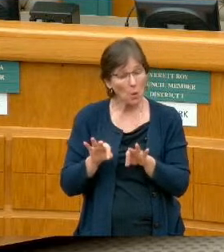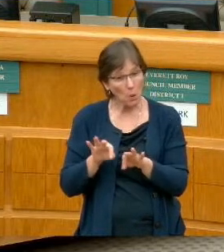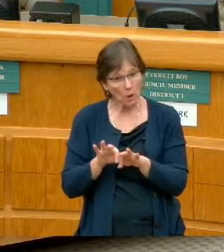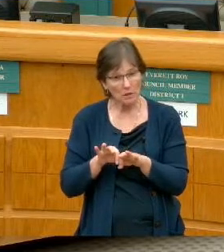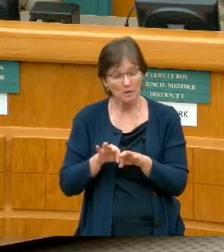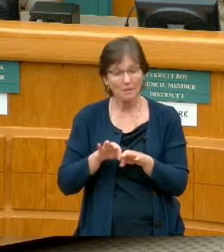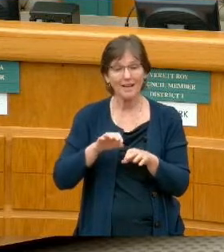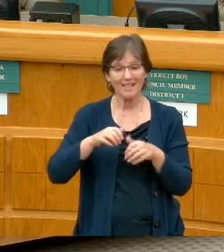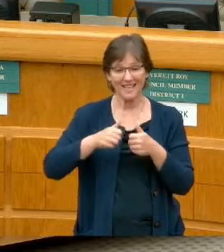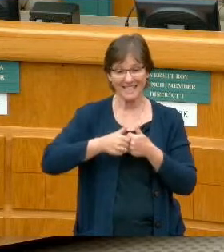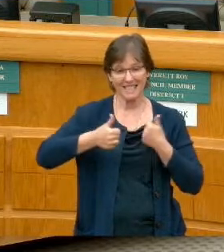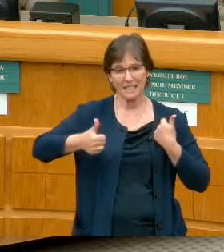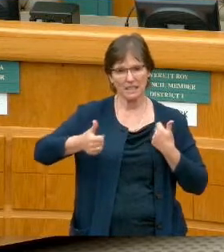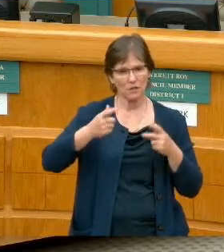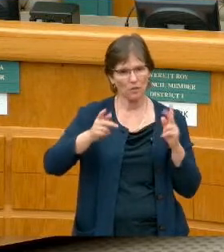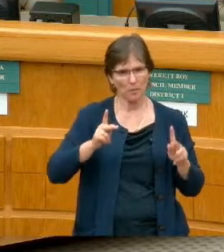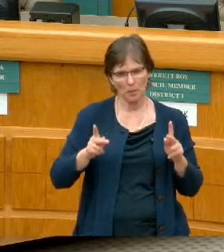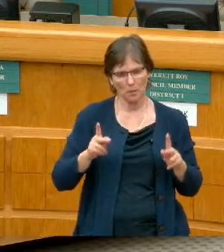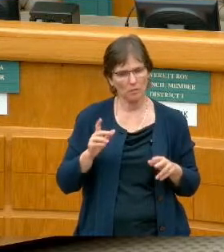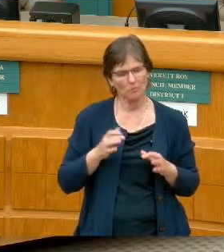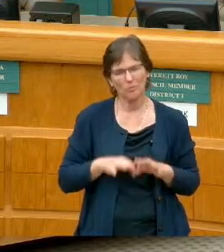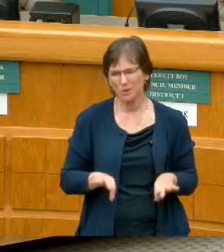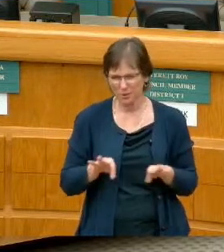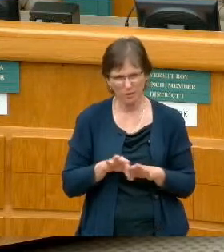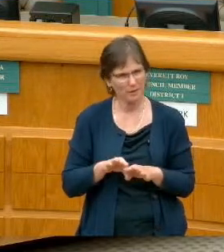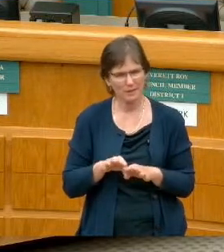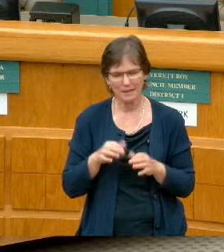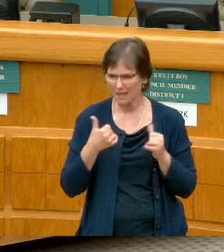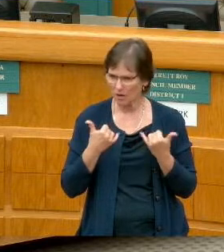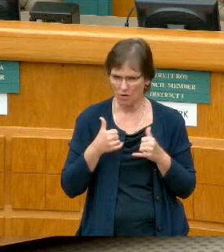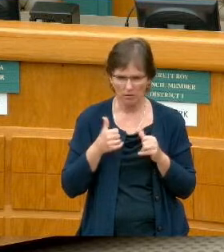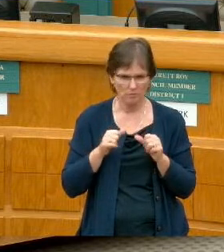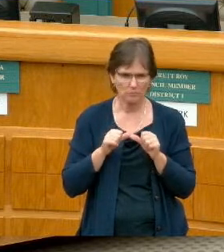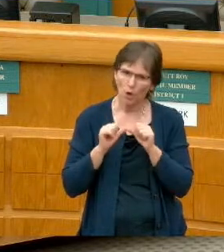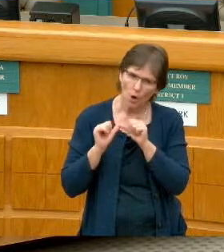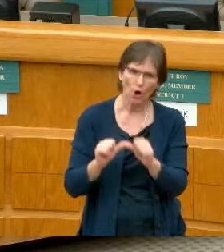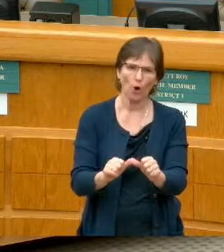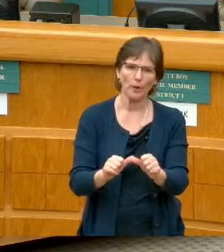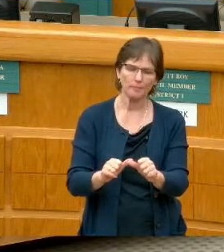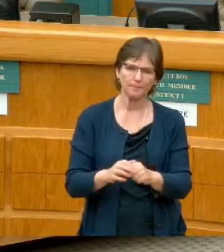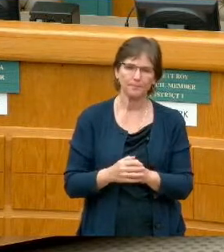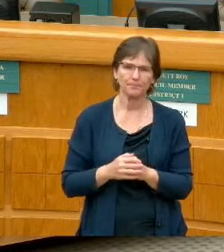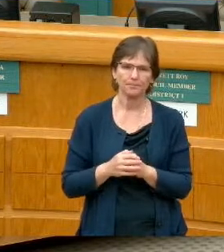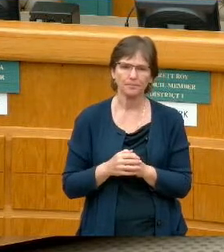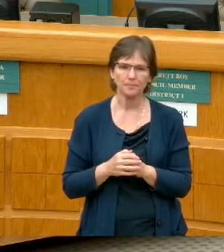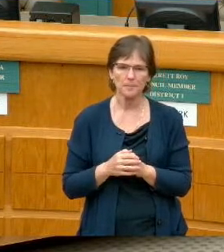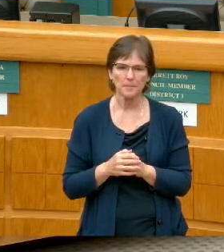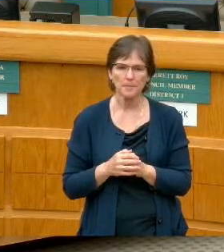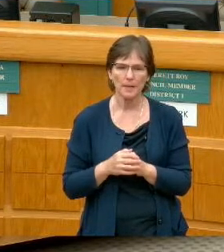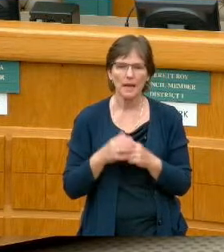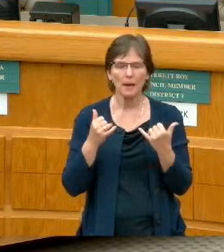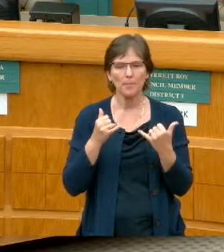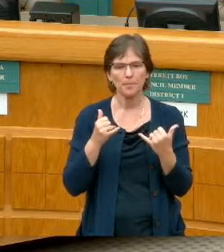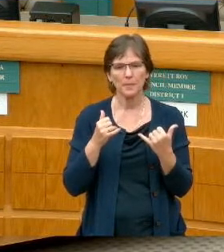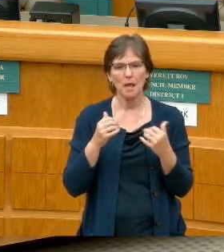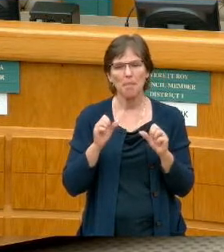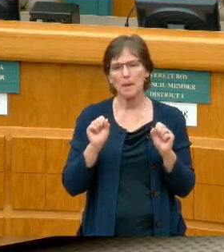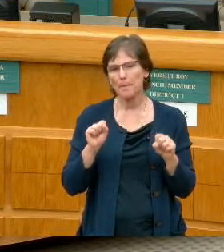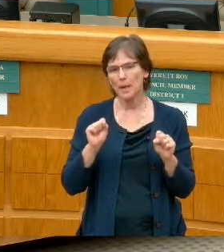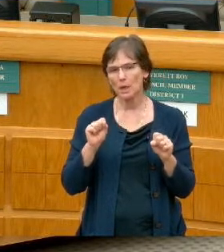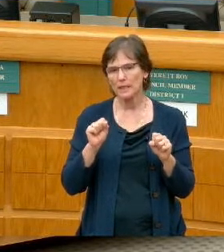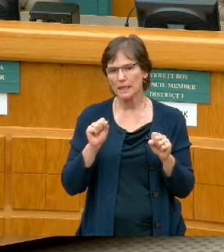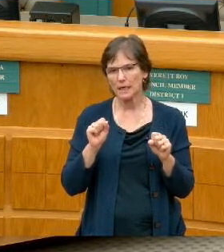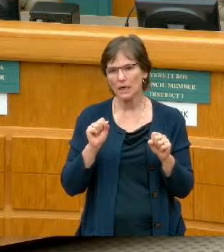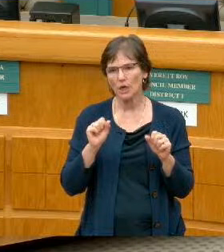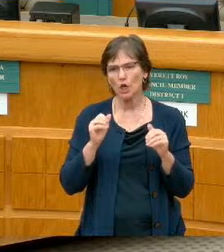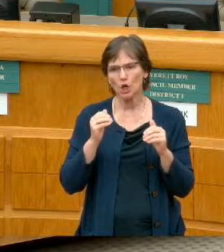There's also some rules. These abilities to go in are limited by the fact that we want to make